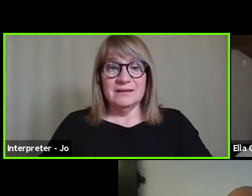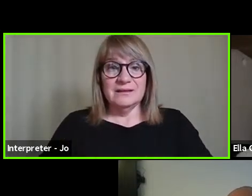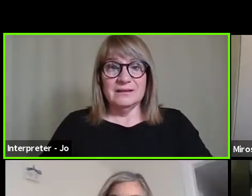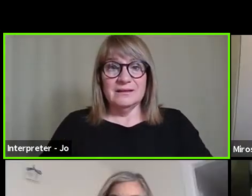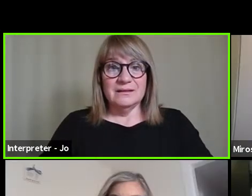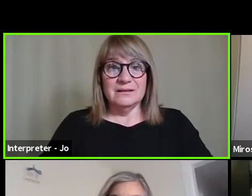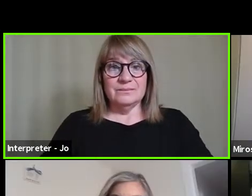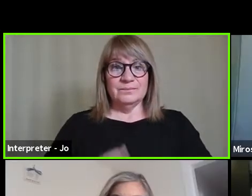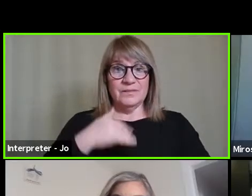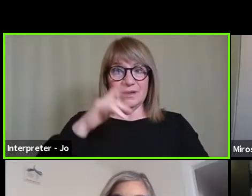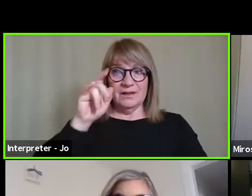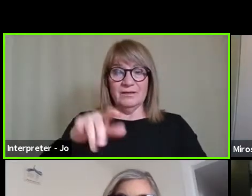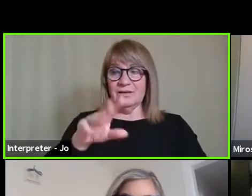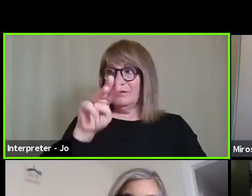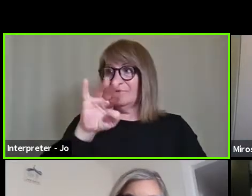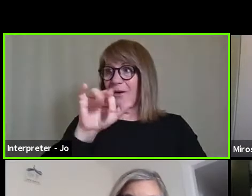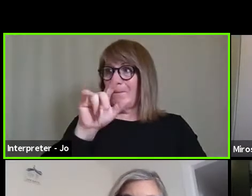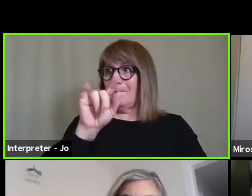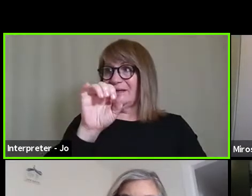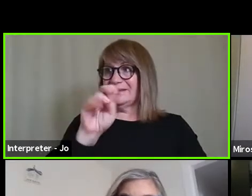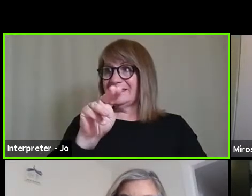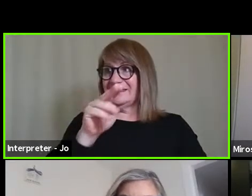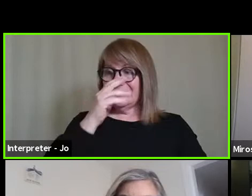we have a question from milton